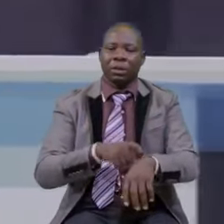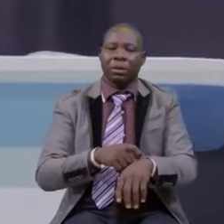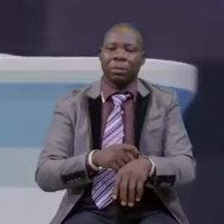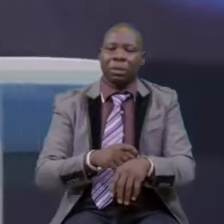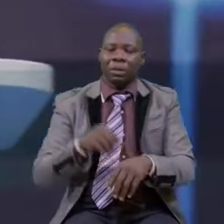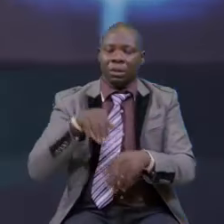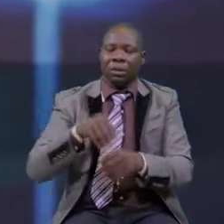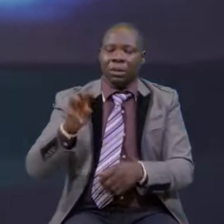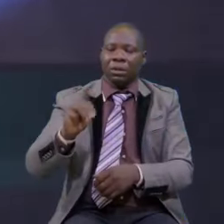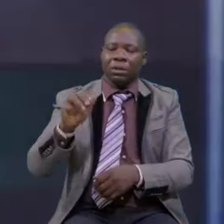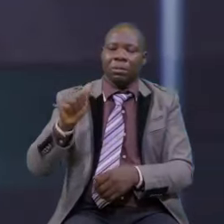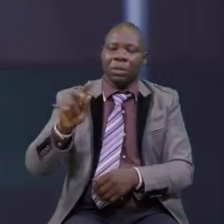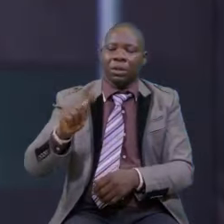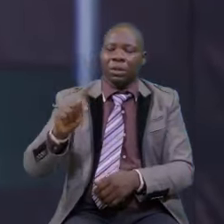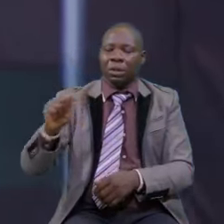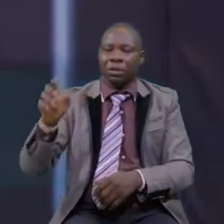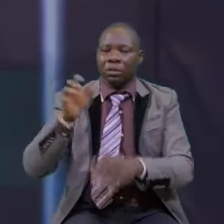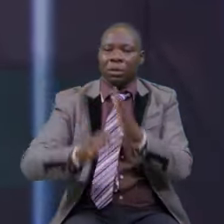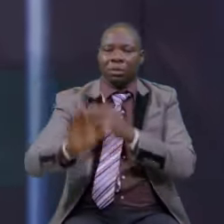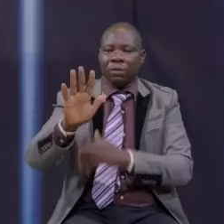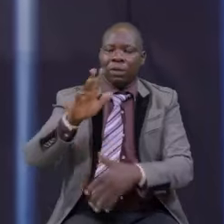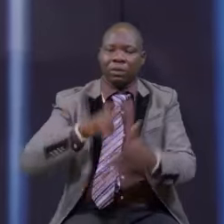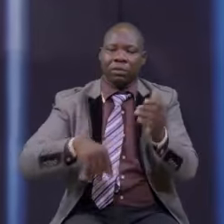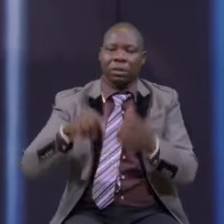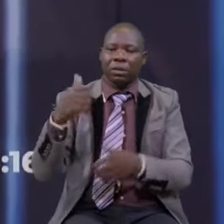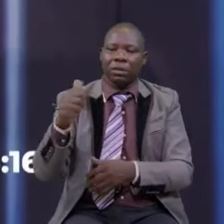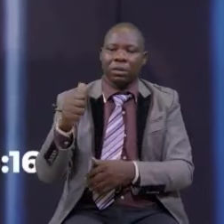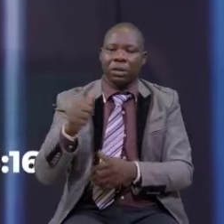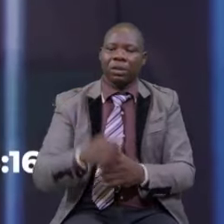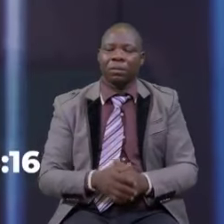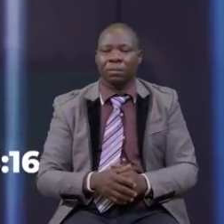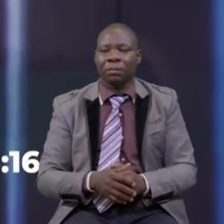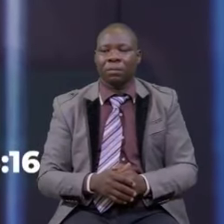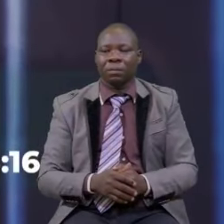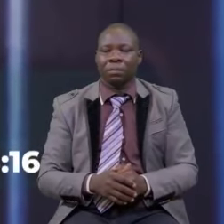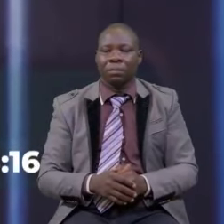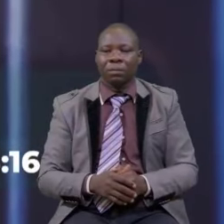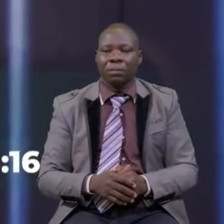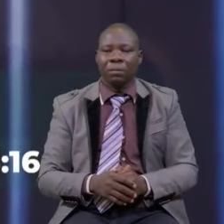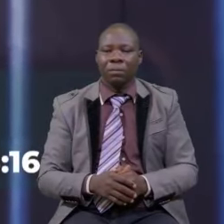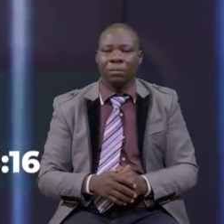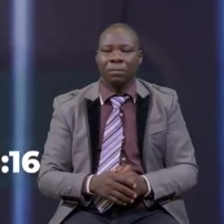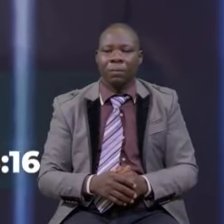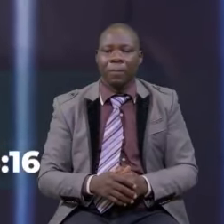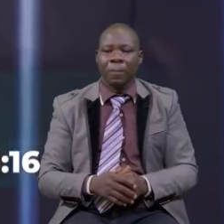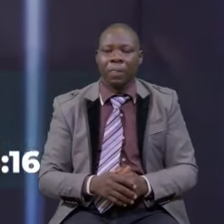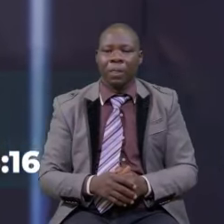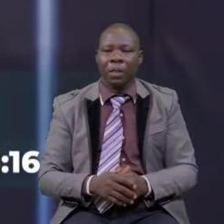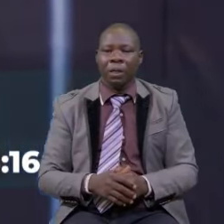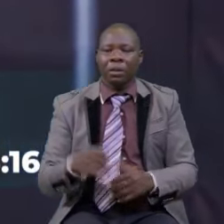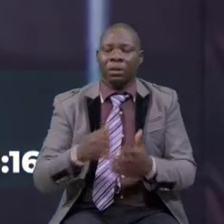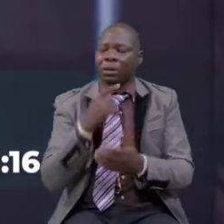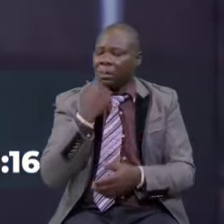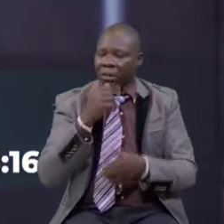Matthew chapter 5, and we're reading from verse 10. Matthew chapter 5, we're reading from verse 10. It